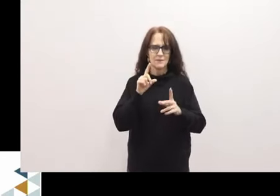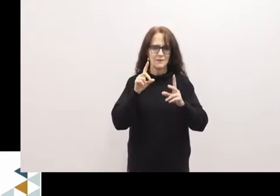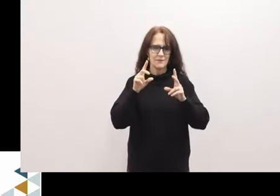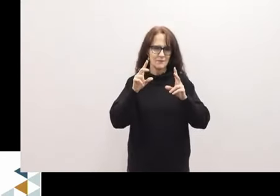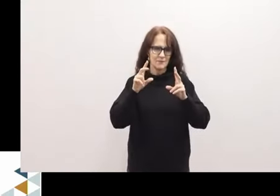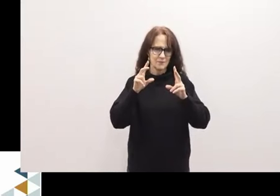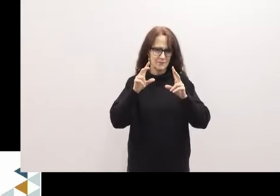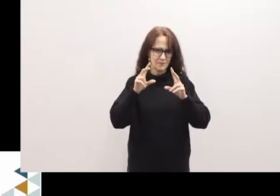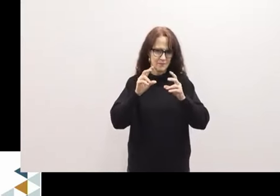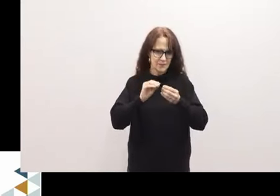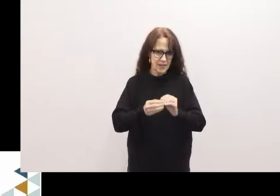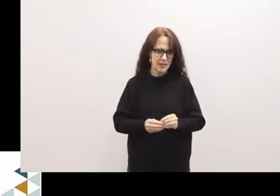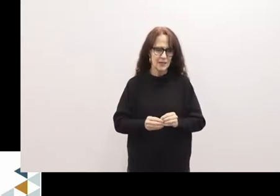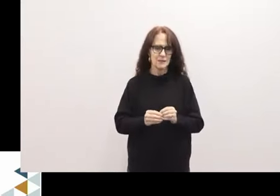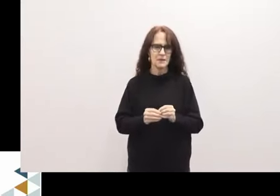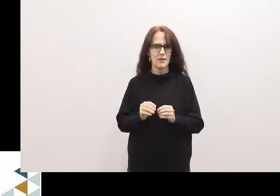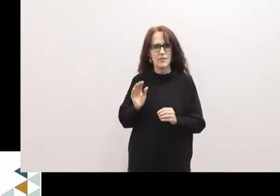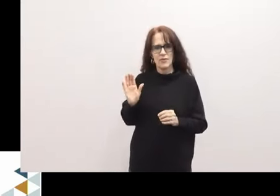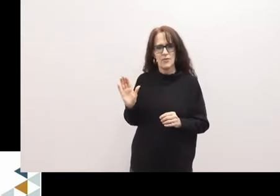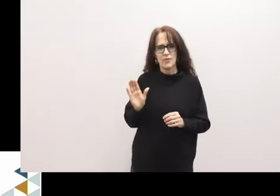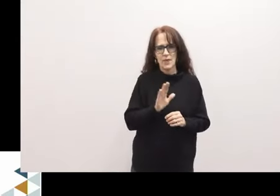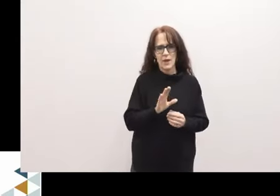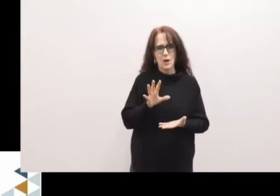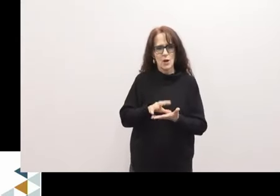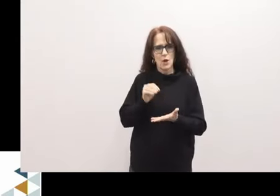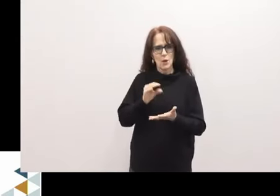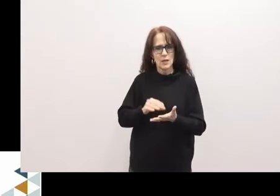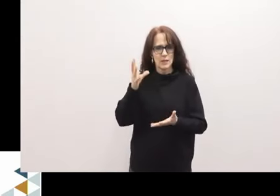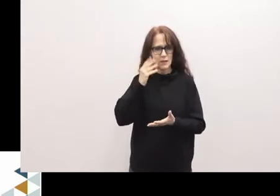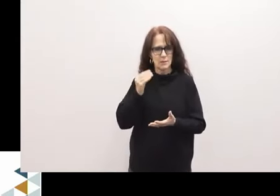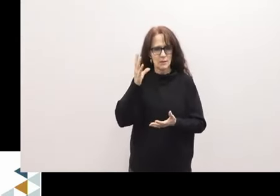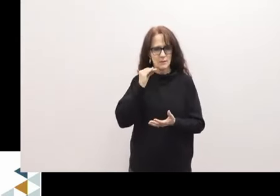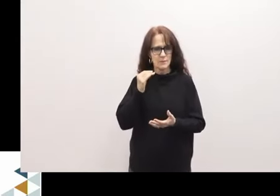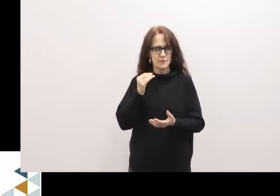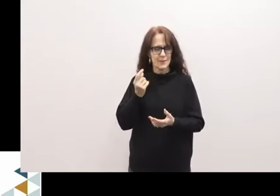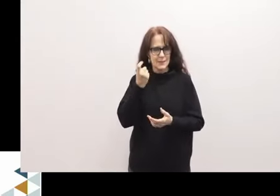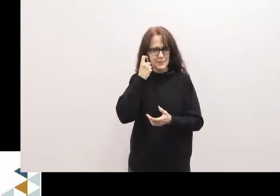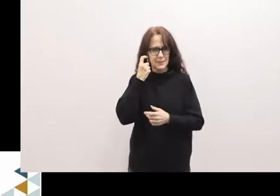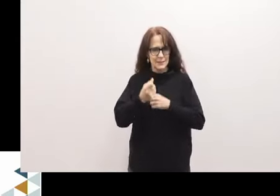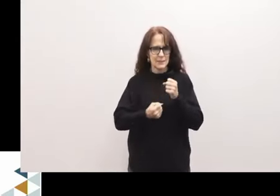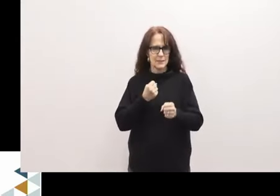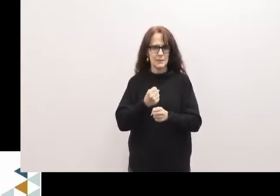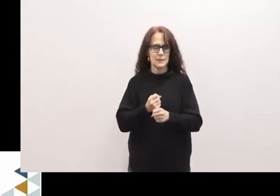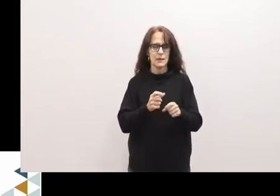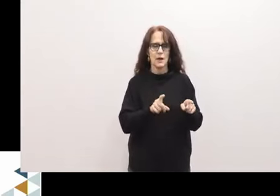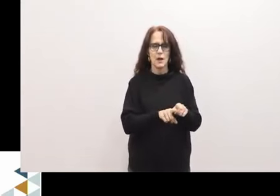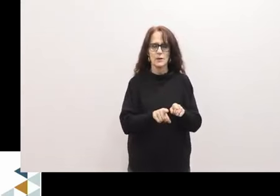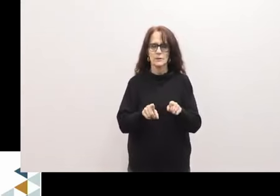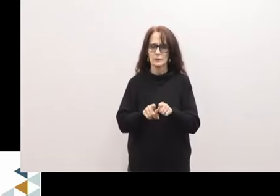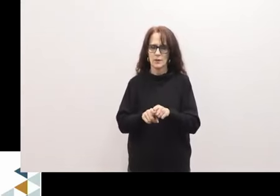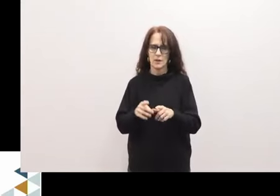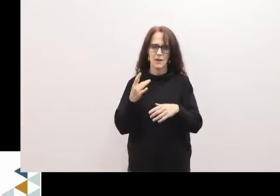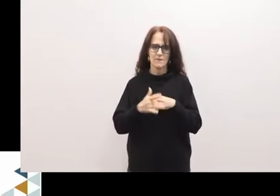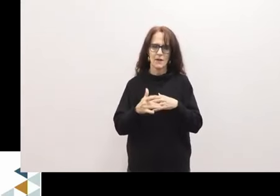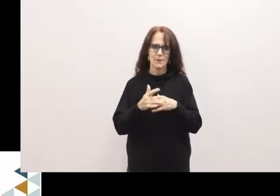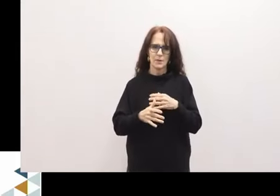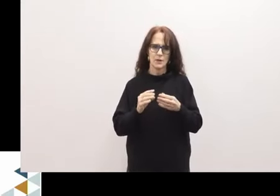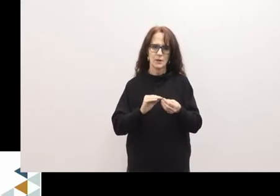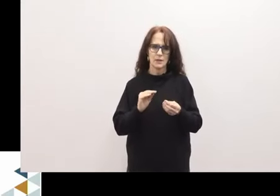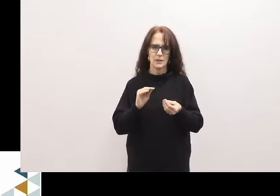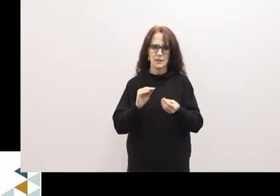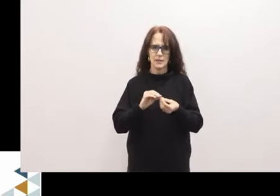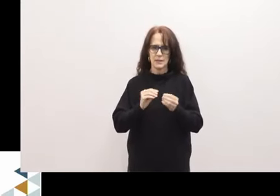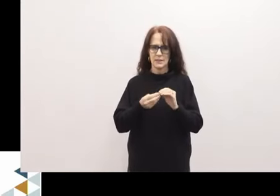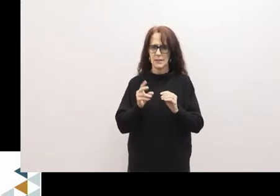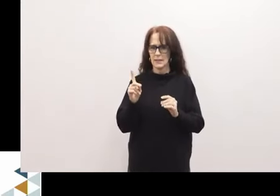it's really around their experiences, their learning experiences the last couple of years, as well as the available data. And